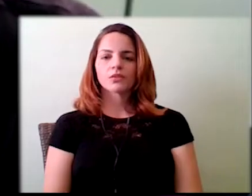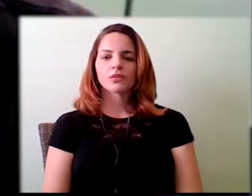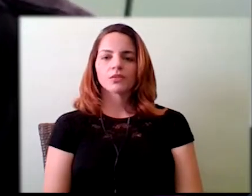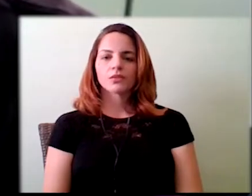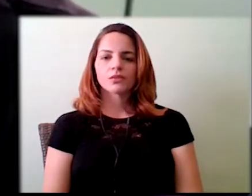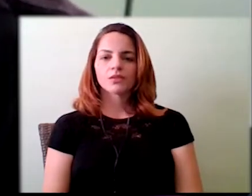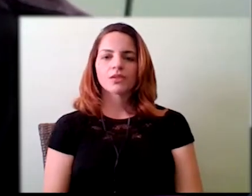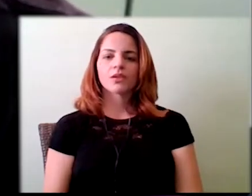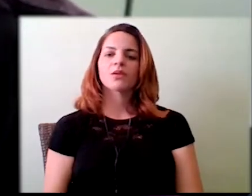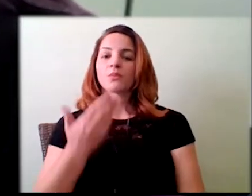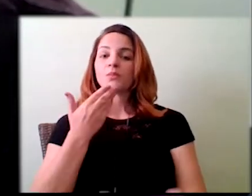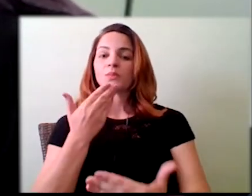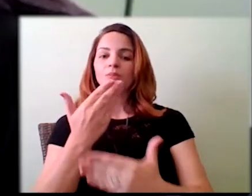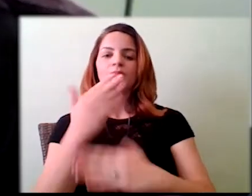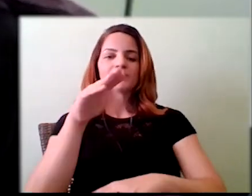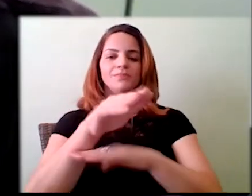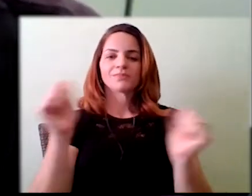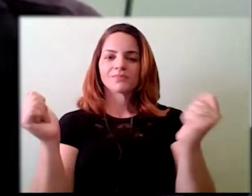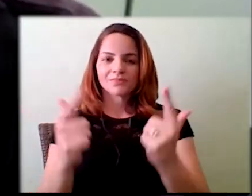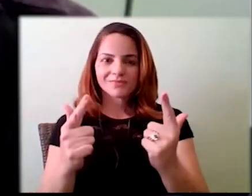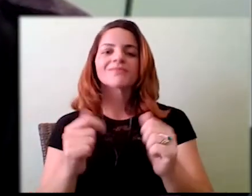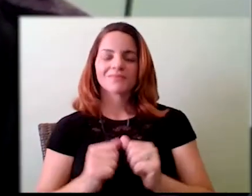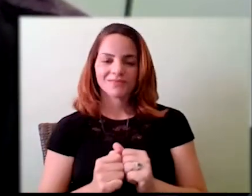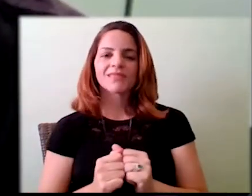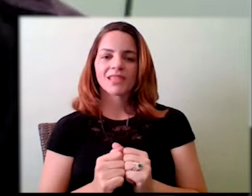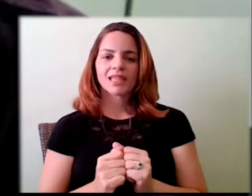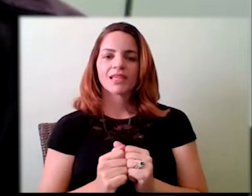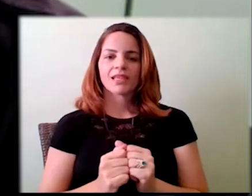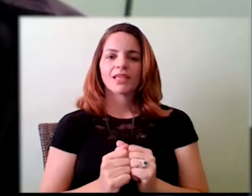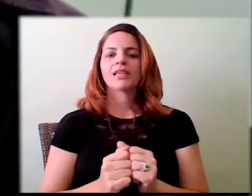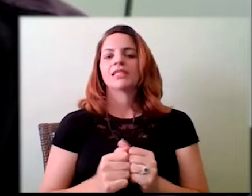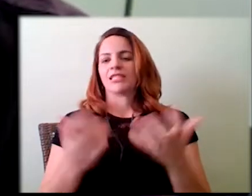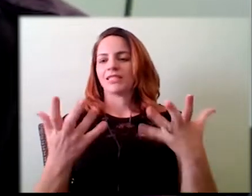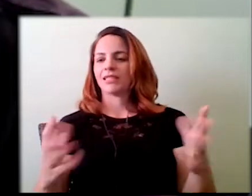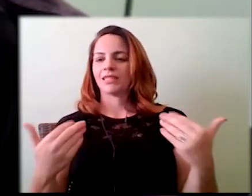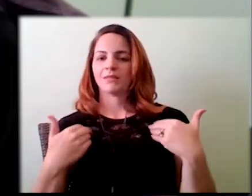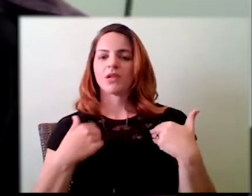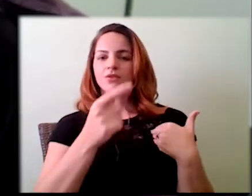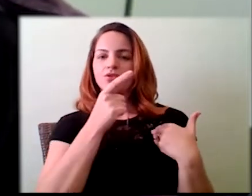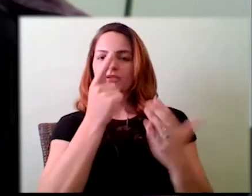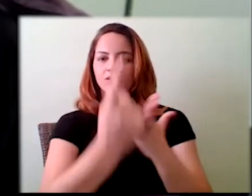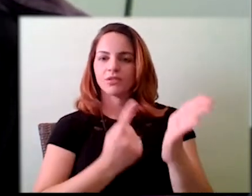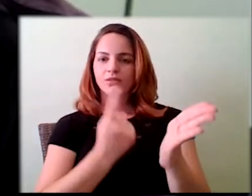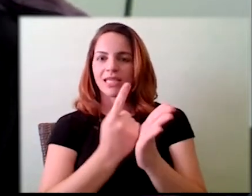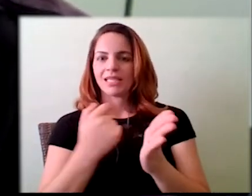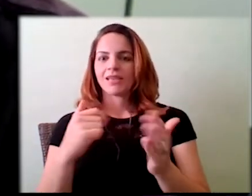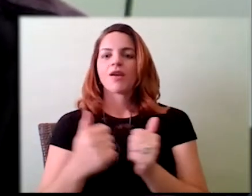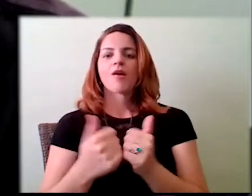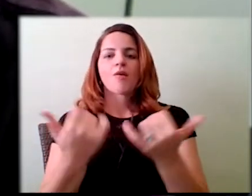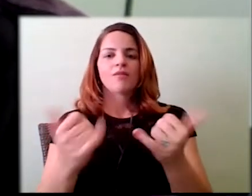Well, good afternoon, everyone. Good afternoon. Happy library lunch hour. I'm coming to you